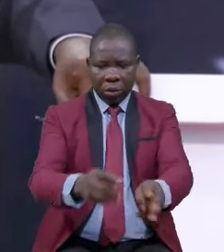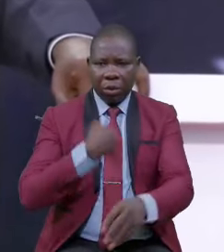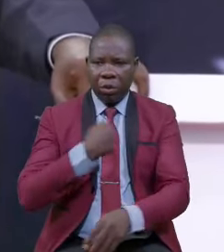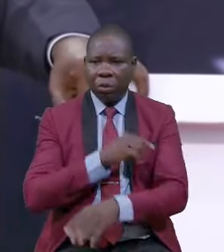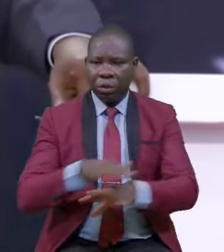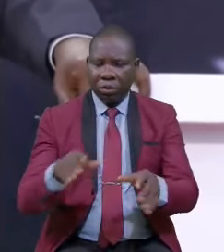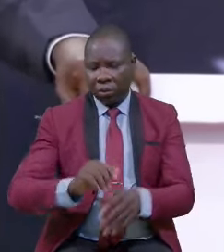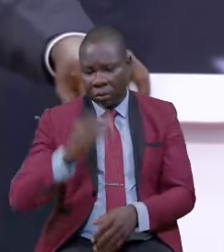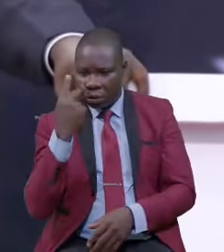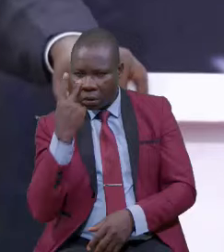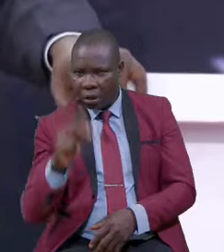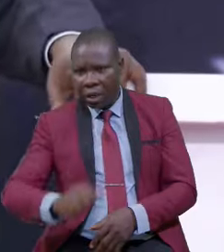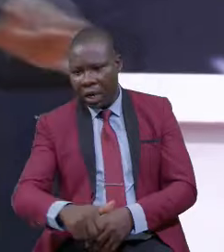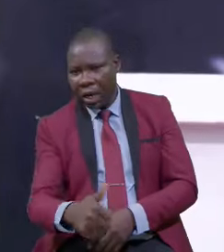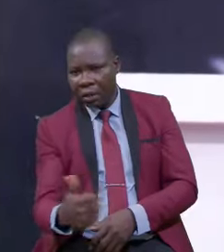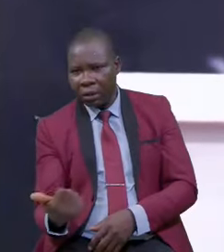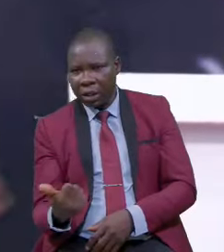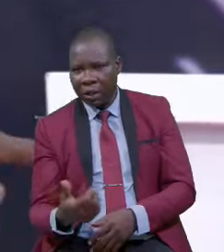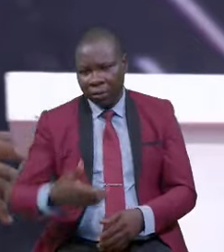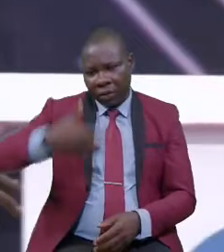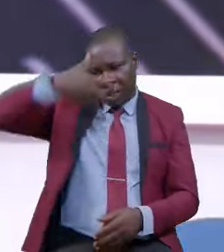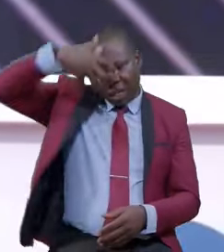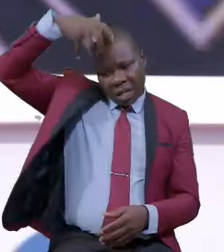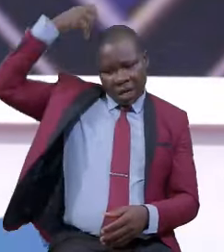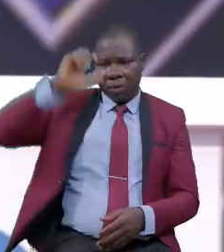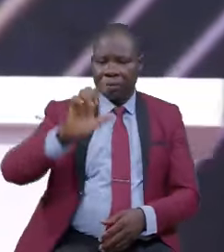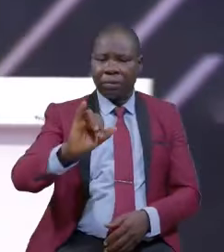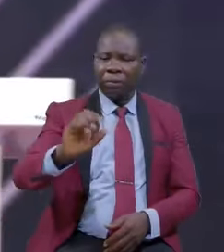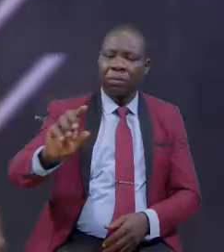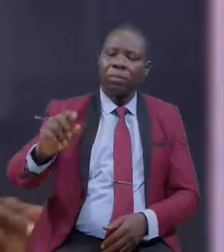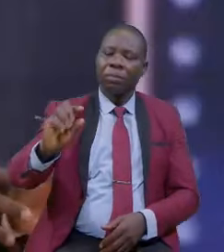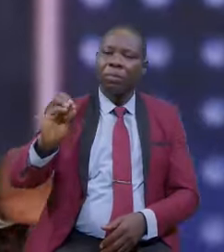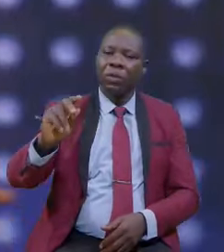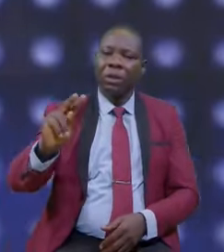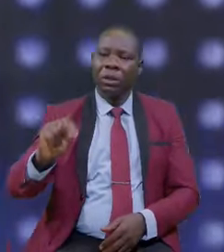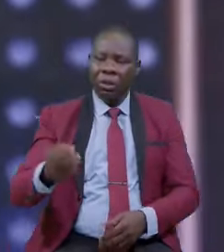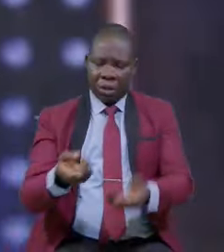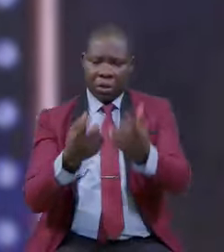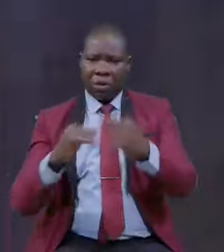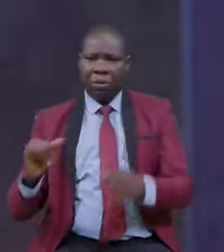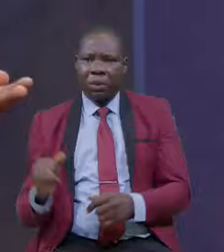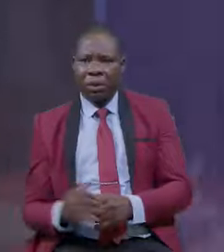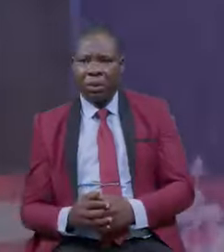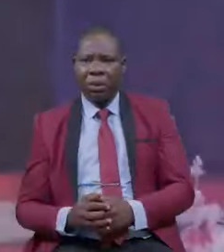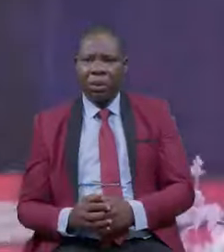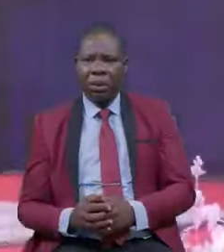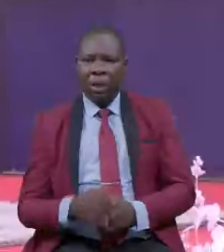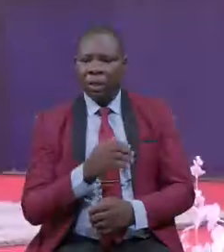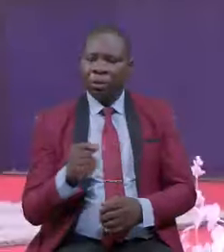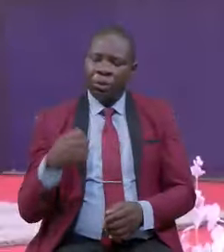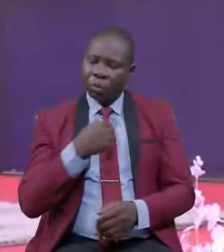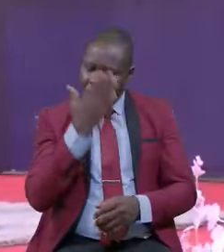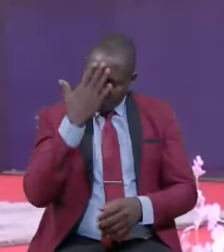another lion coming there. And when you are in the lion's, in the lion's den, you can't see